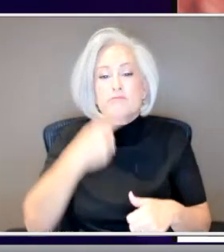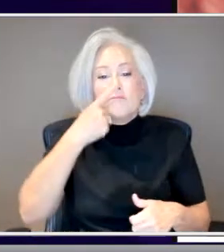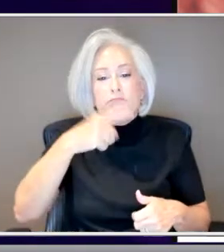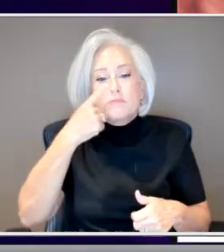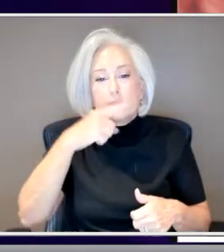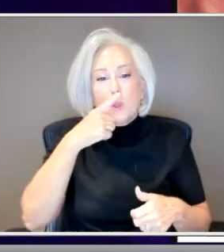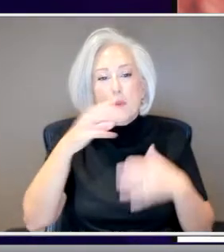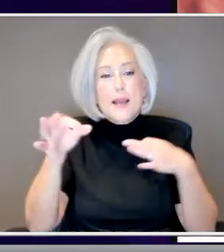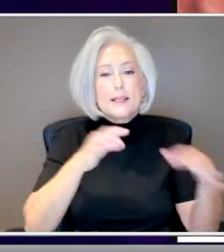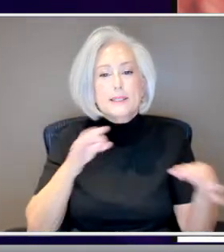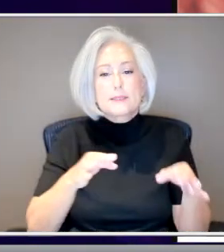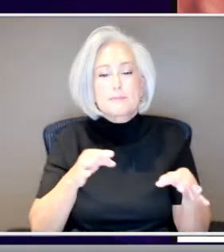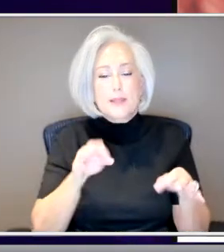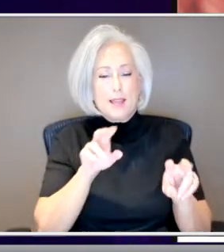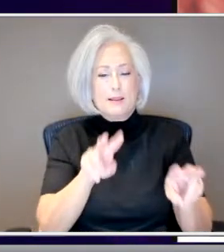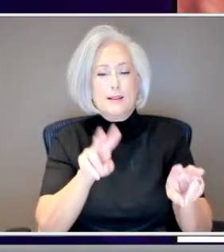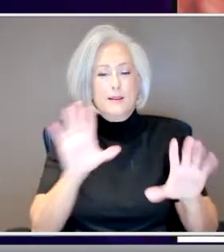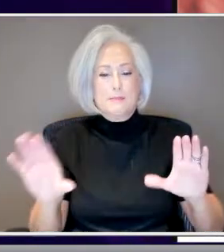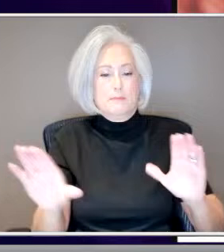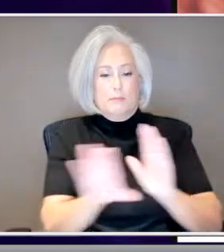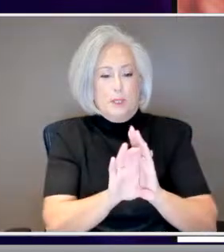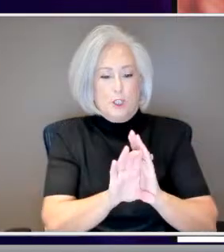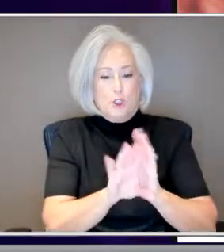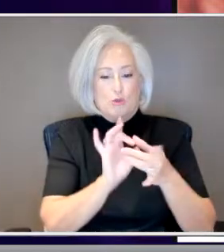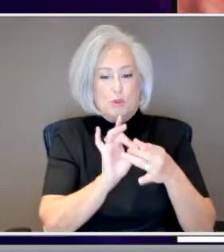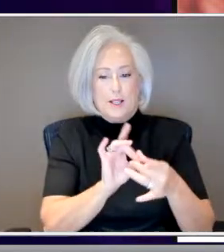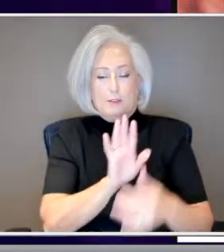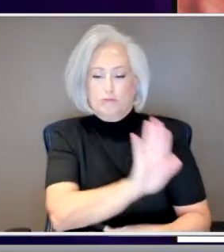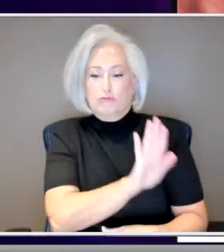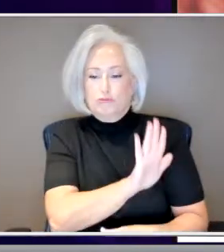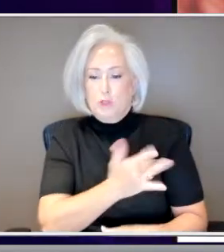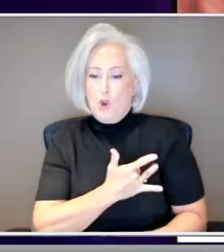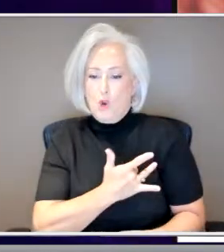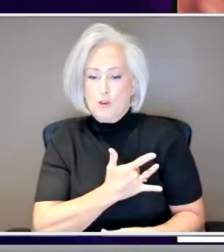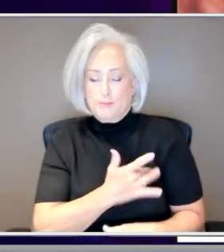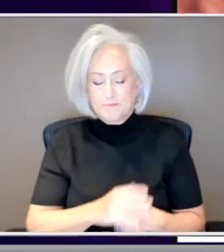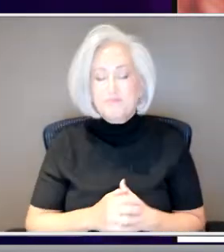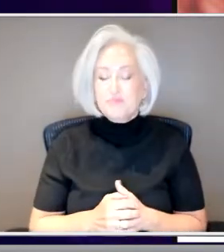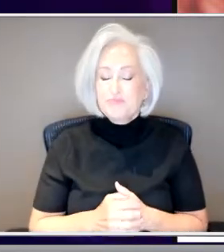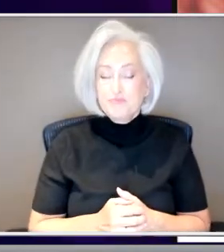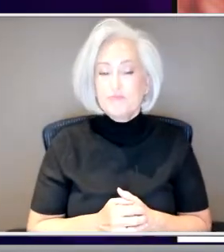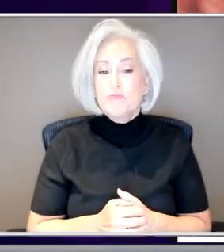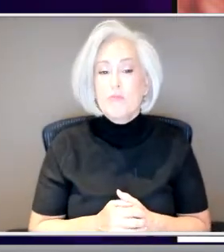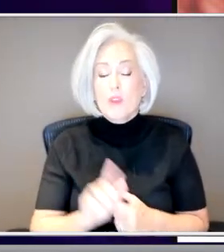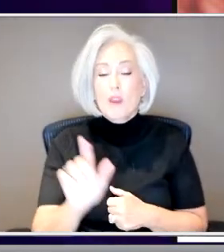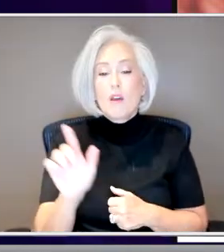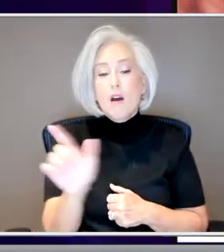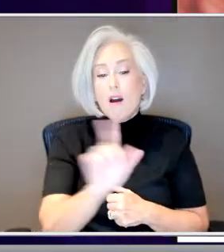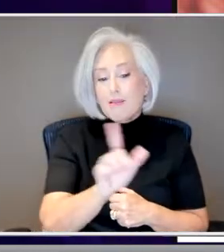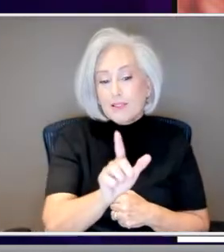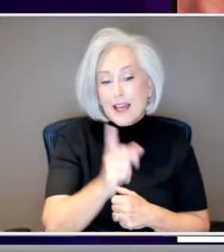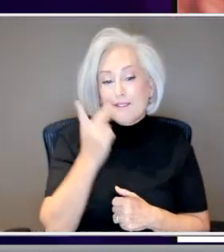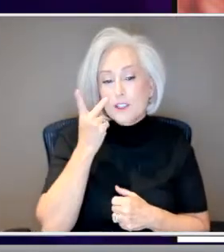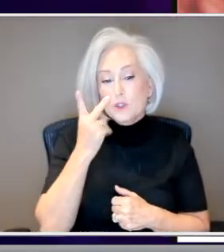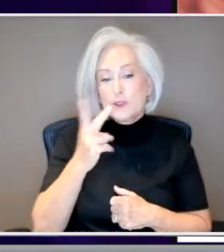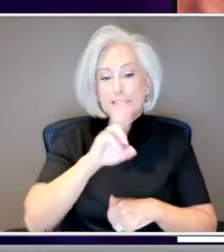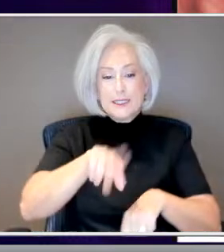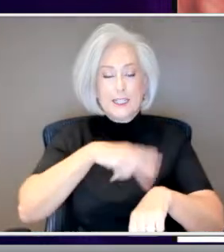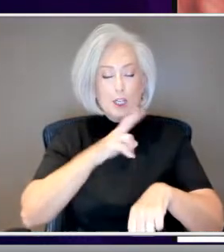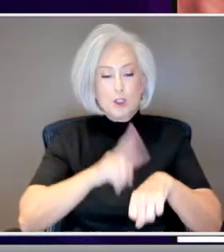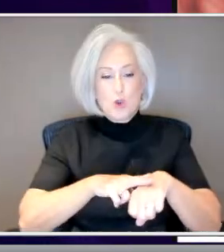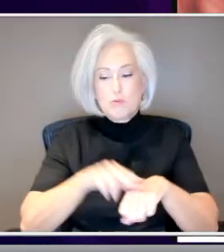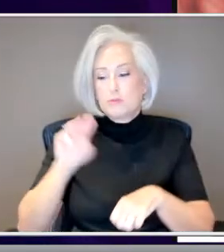we're looking at here in relation to Addison's heart? Sure. So on the left, you see a picture of a normal mitral